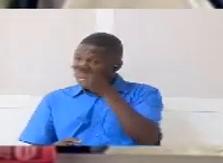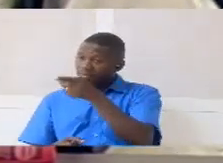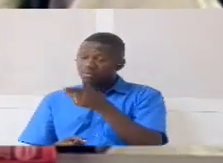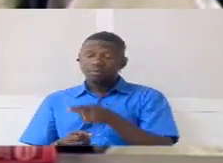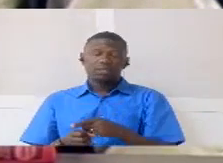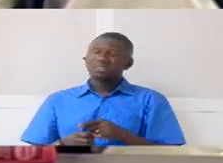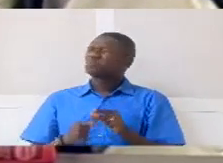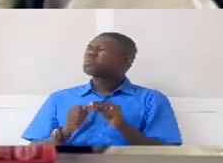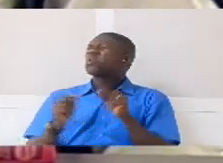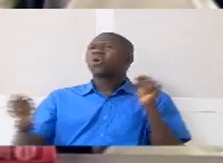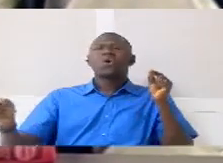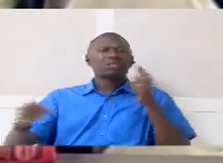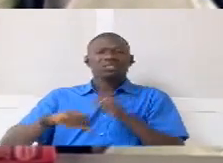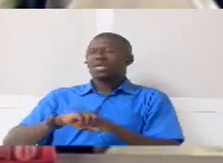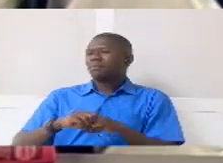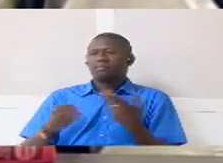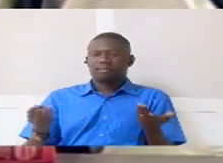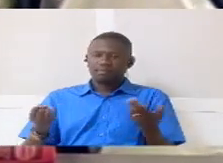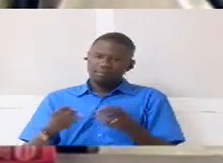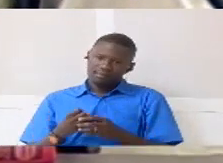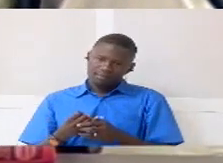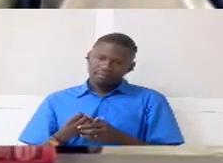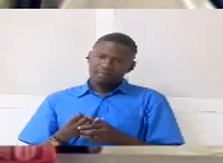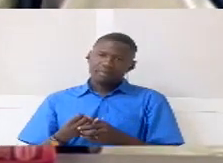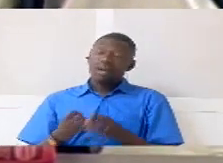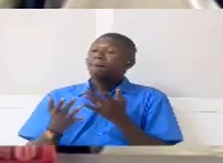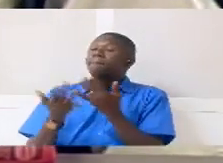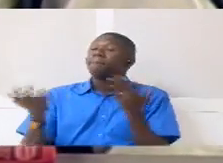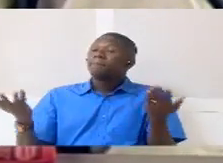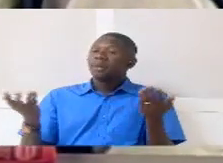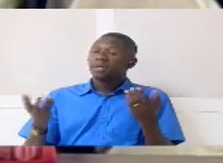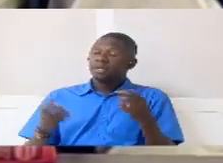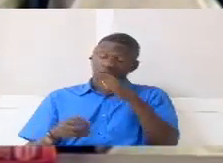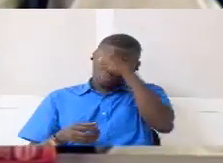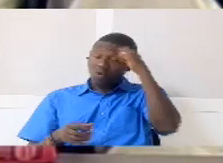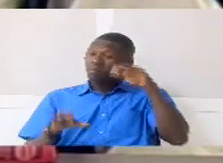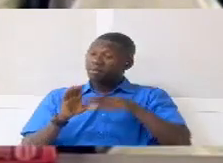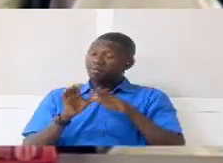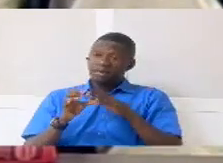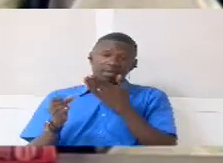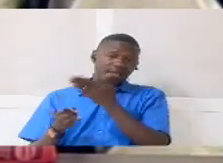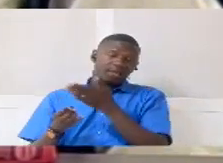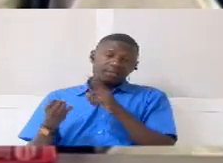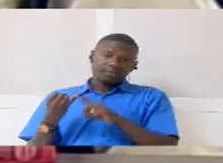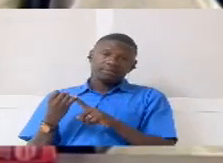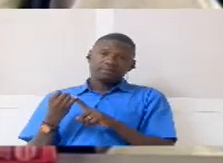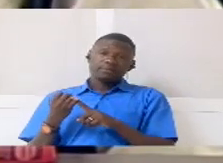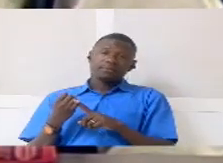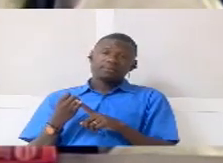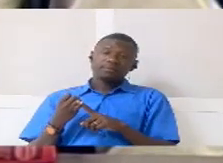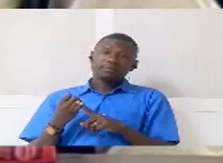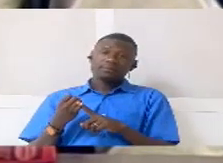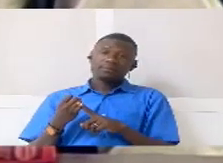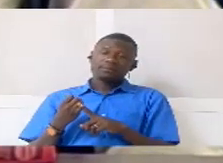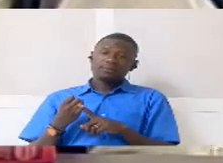And nga nsa finga officer jamal fango bigero and there were many officers ila e problemo sunta wo